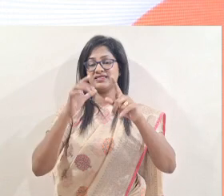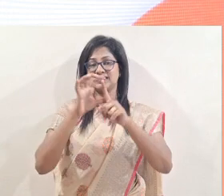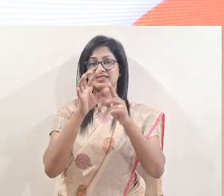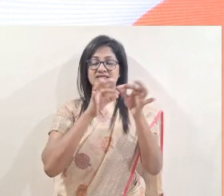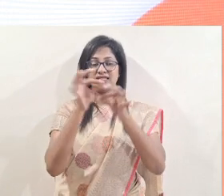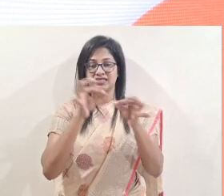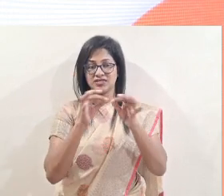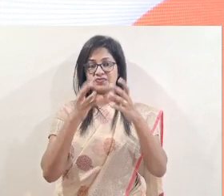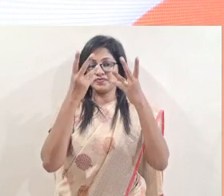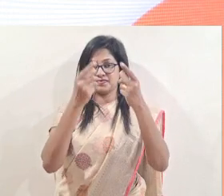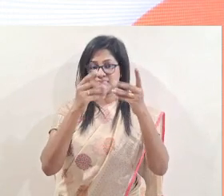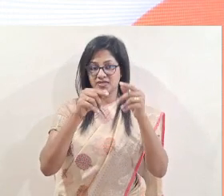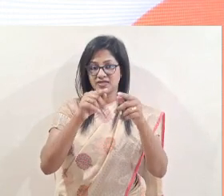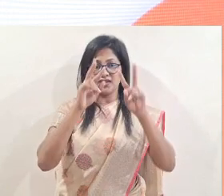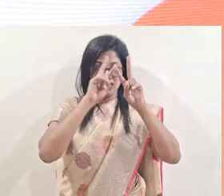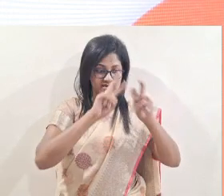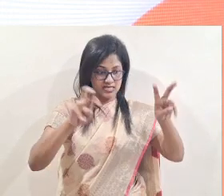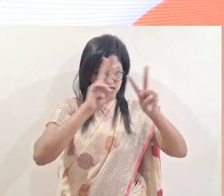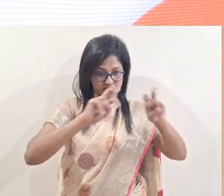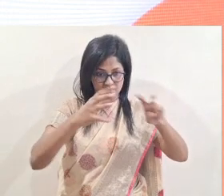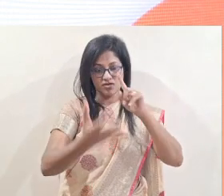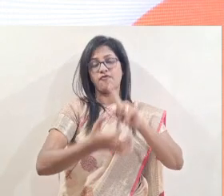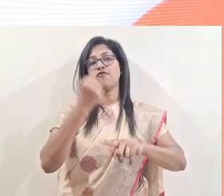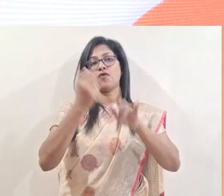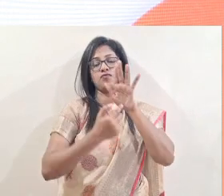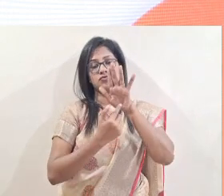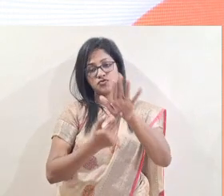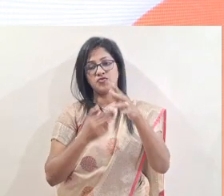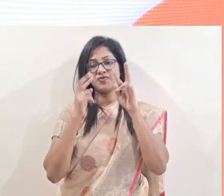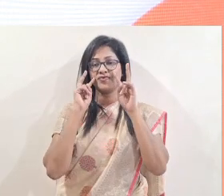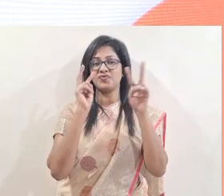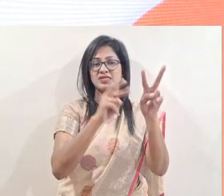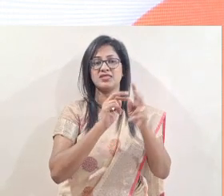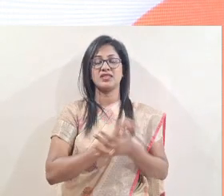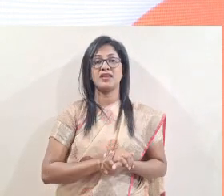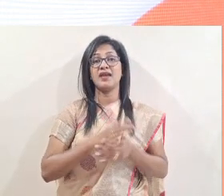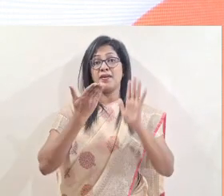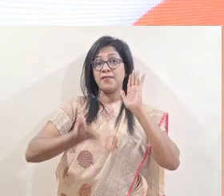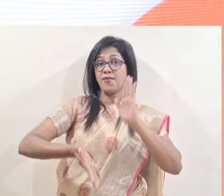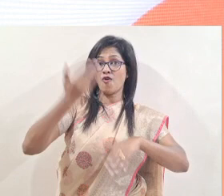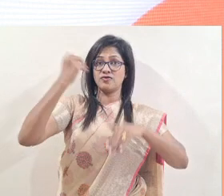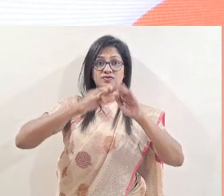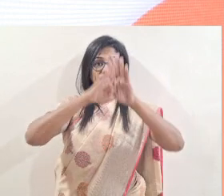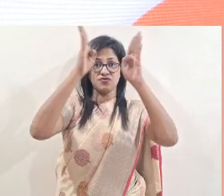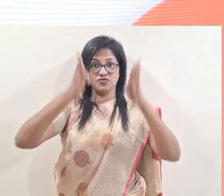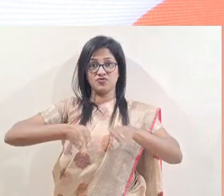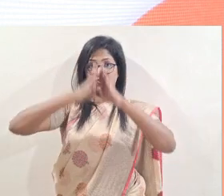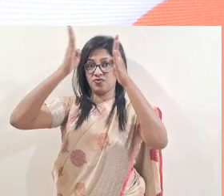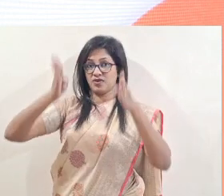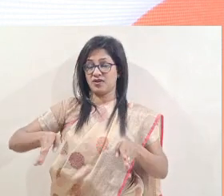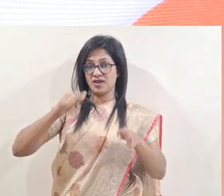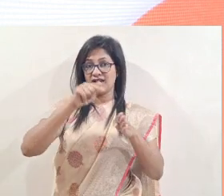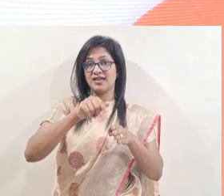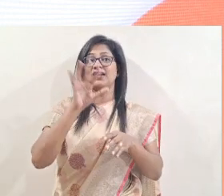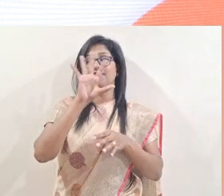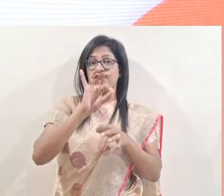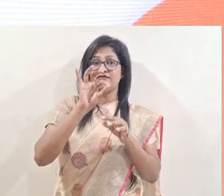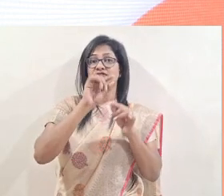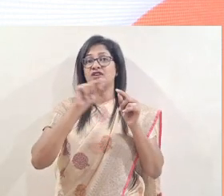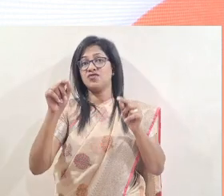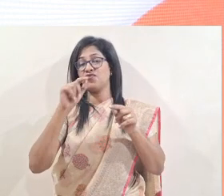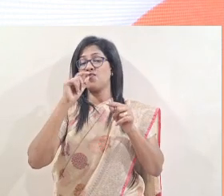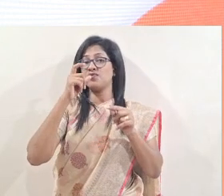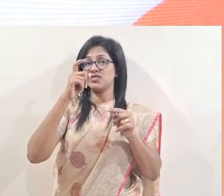have got from the survey results. We can see that most of the shops are actually getting around 50 to 75 customers a